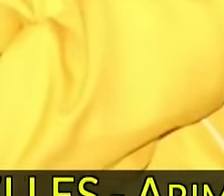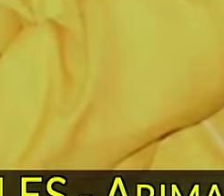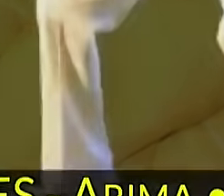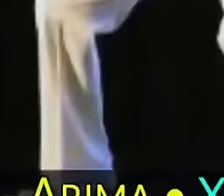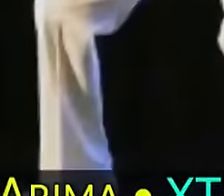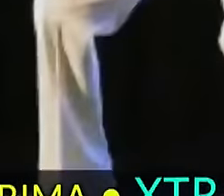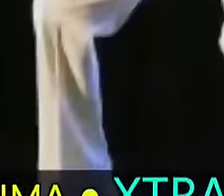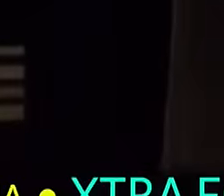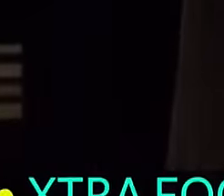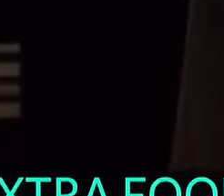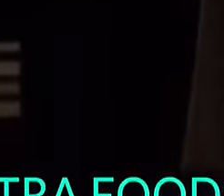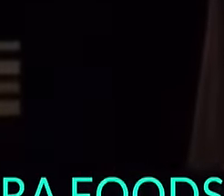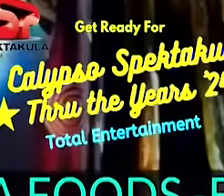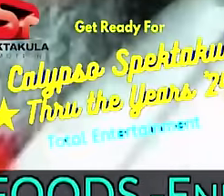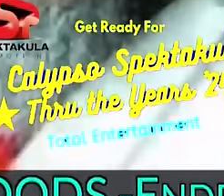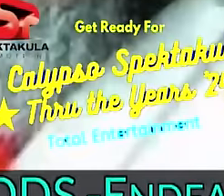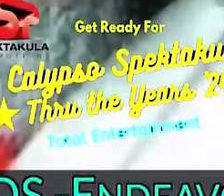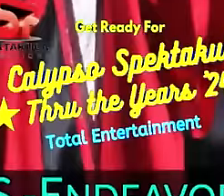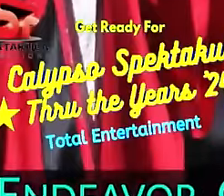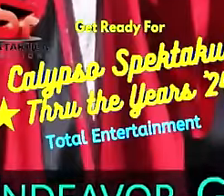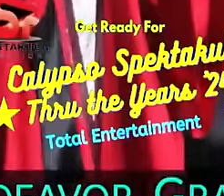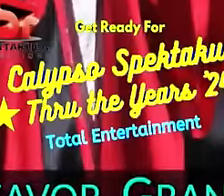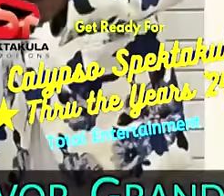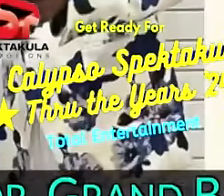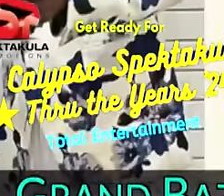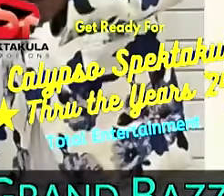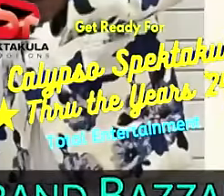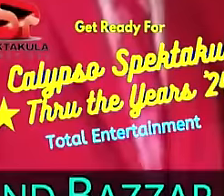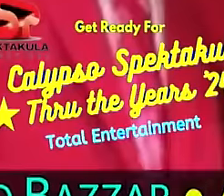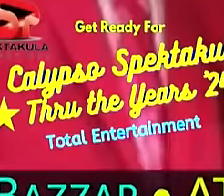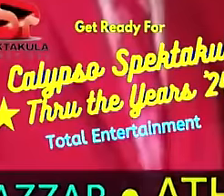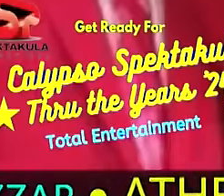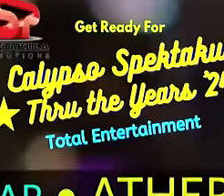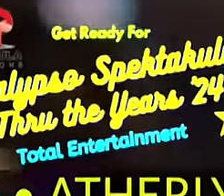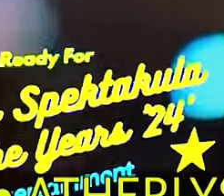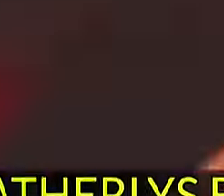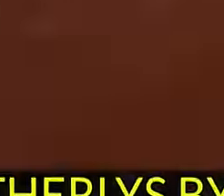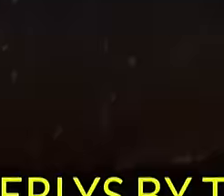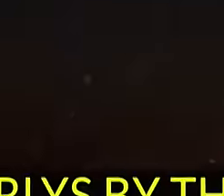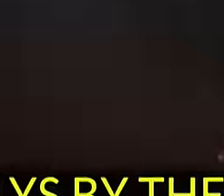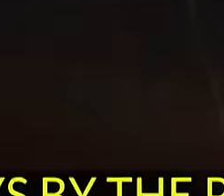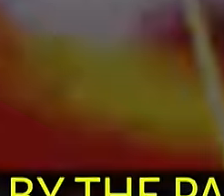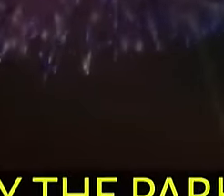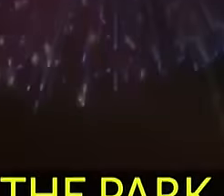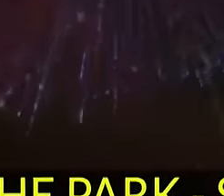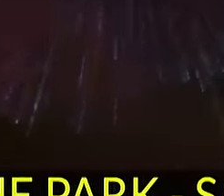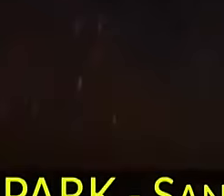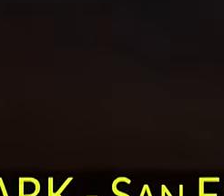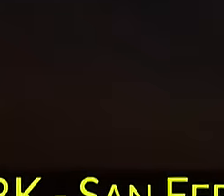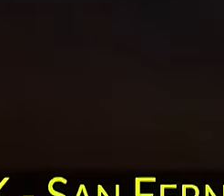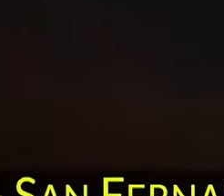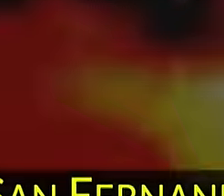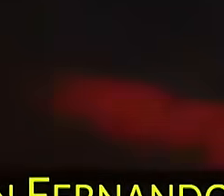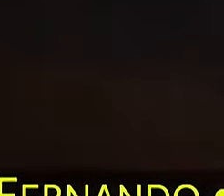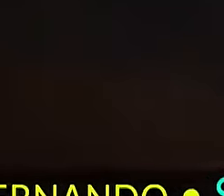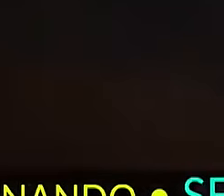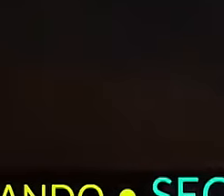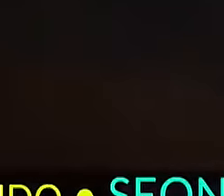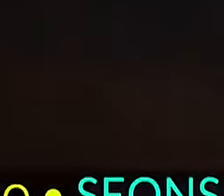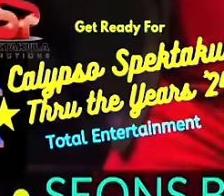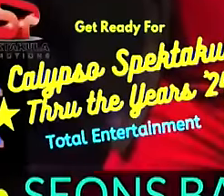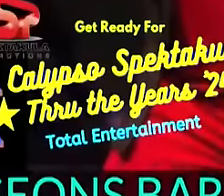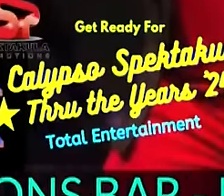Barrett, Crazy, Chalky, Johnny King, Pink Panther, Ricky Jai, alongside top soca stars like Ronnie